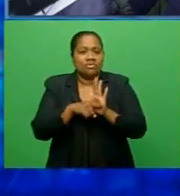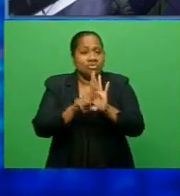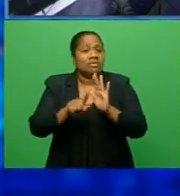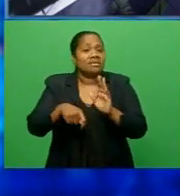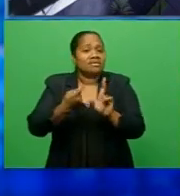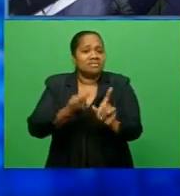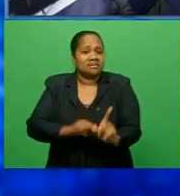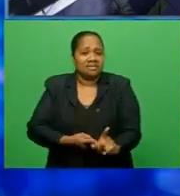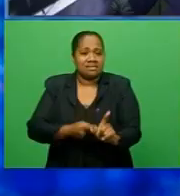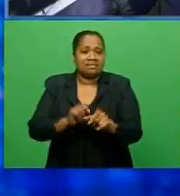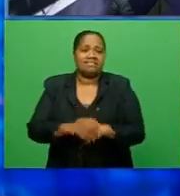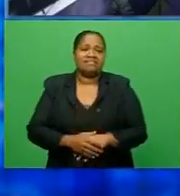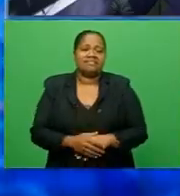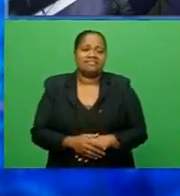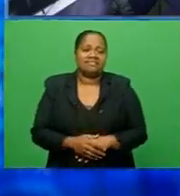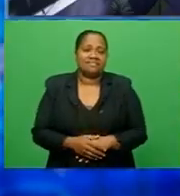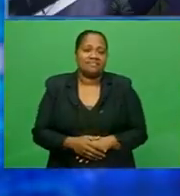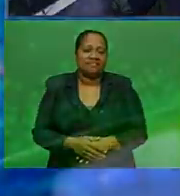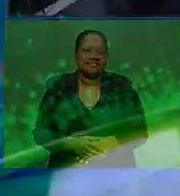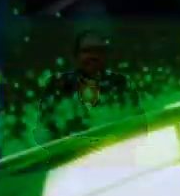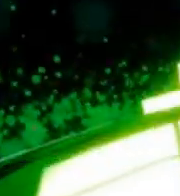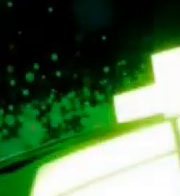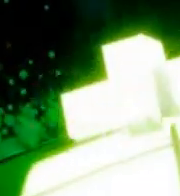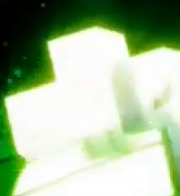year. Pranita Prakash reports.